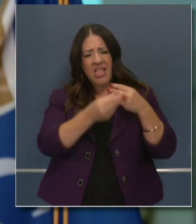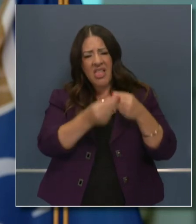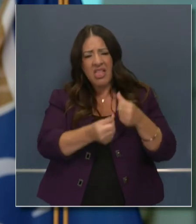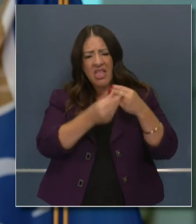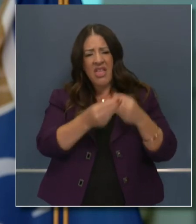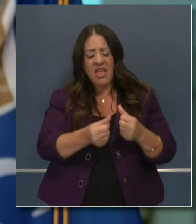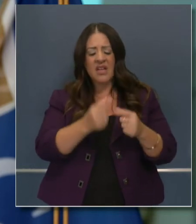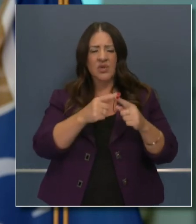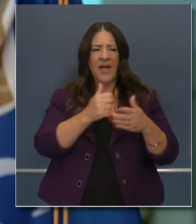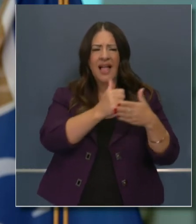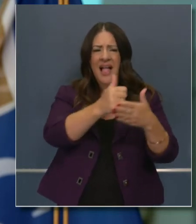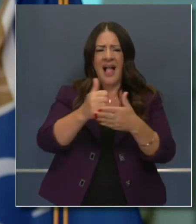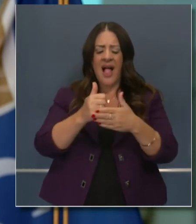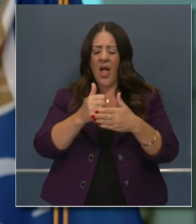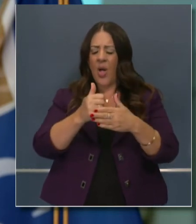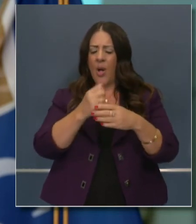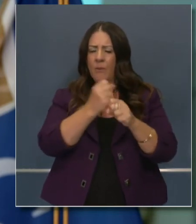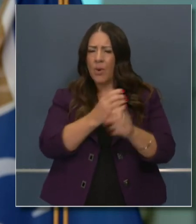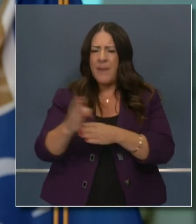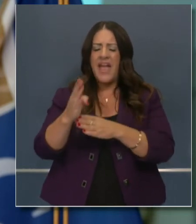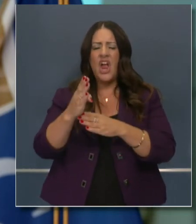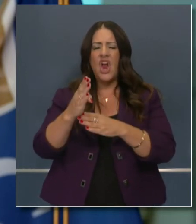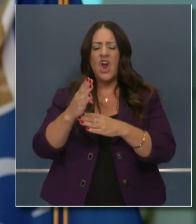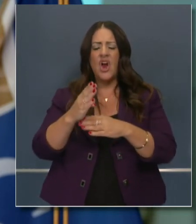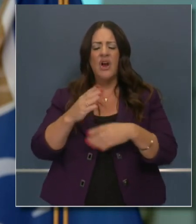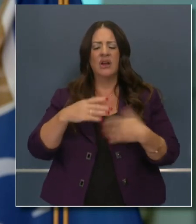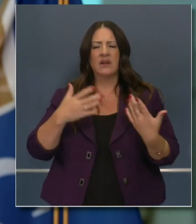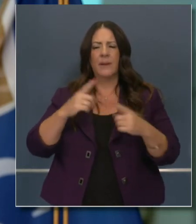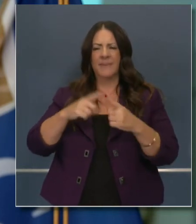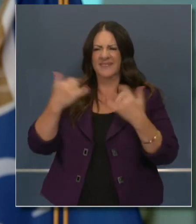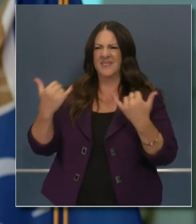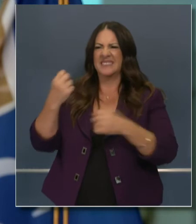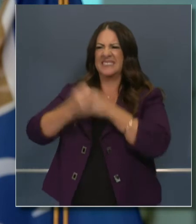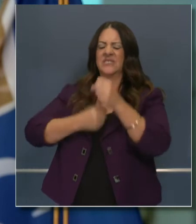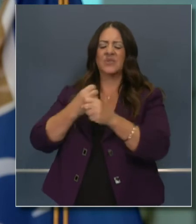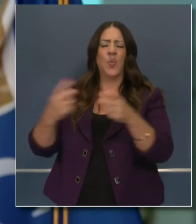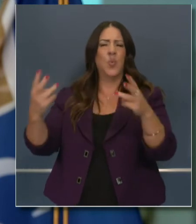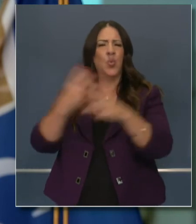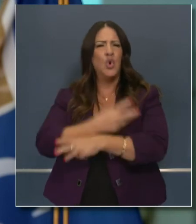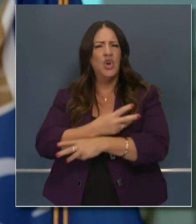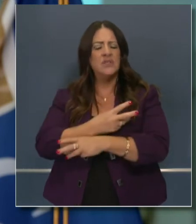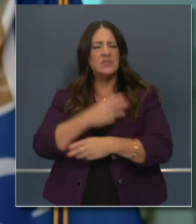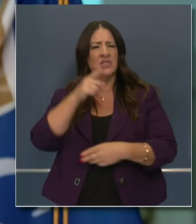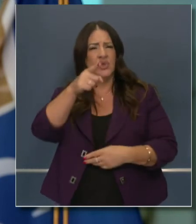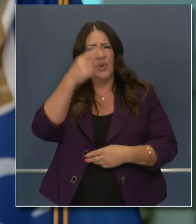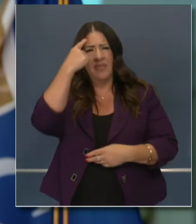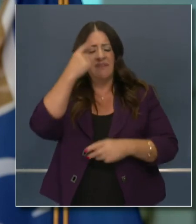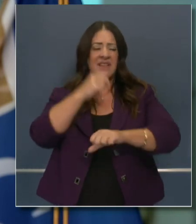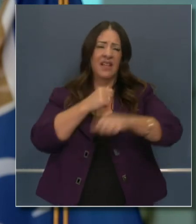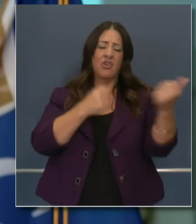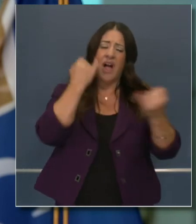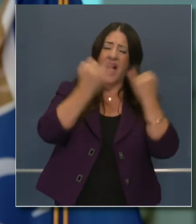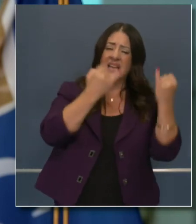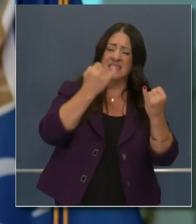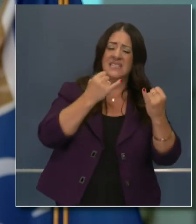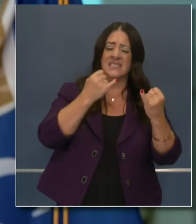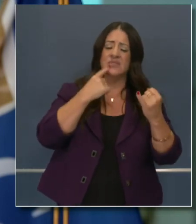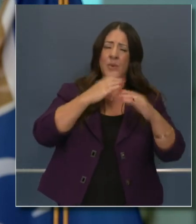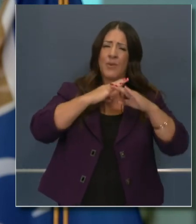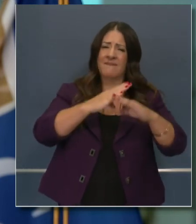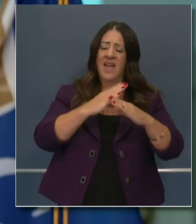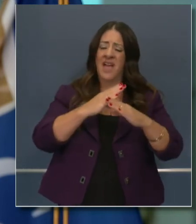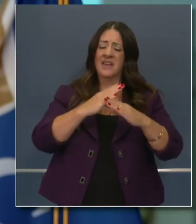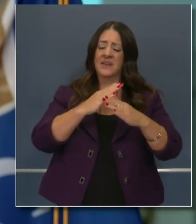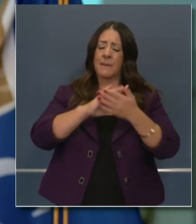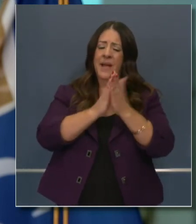any steps you're thinking of in the future that we need to take that we haven't so far? Any other way we can attack this problem? Yeah, it's an opportunity,